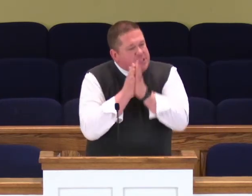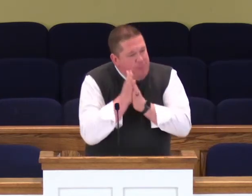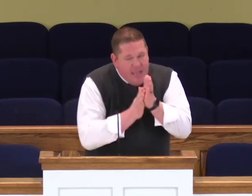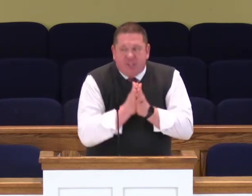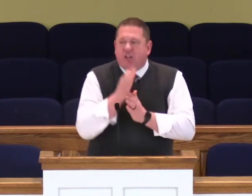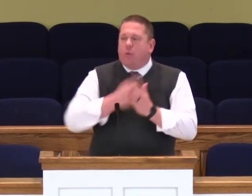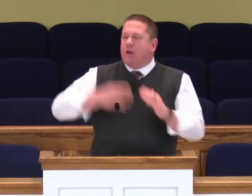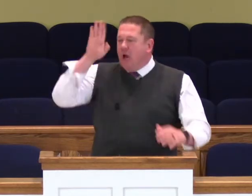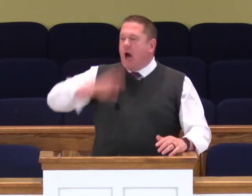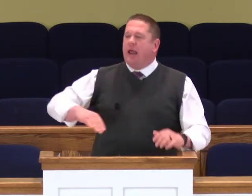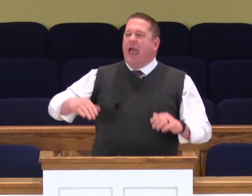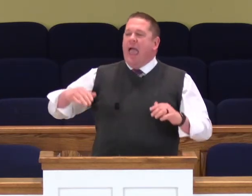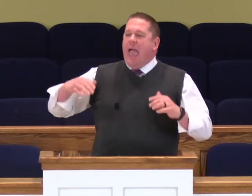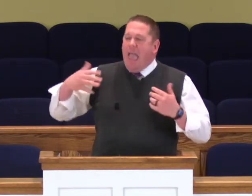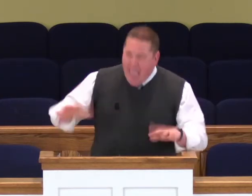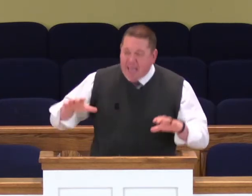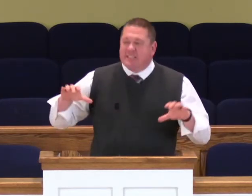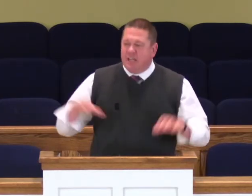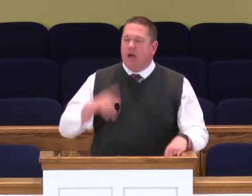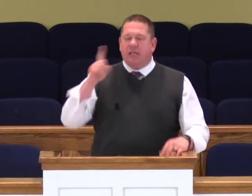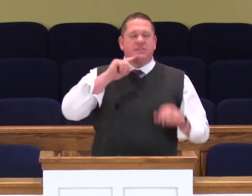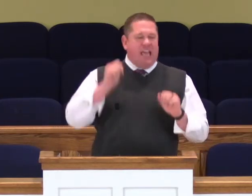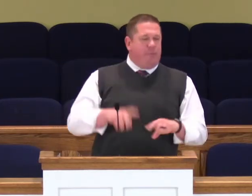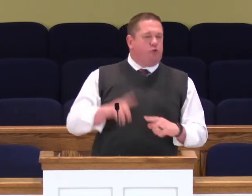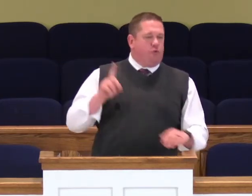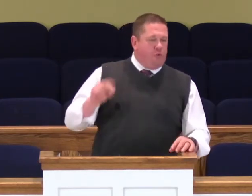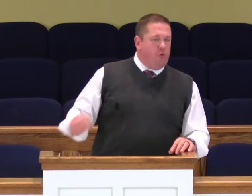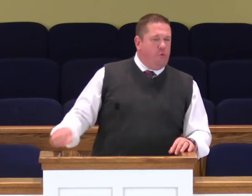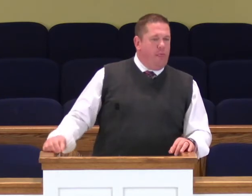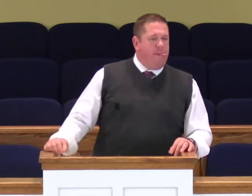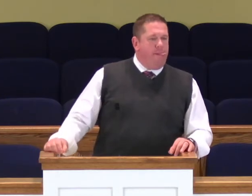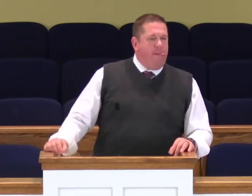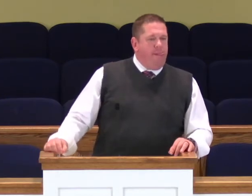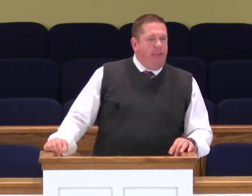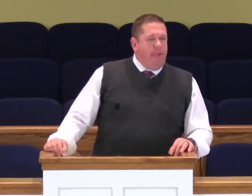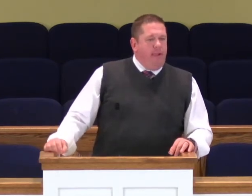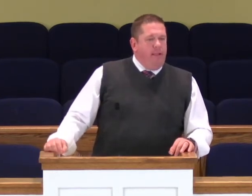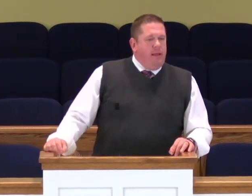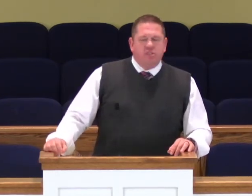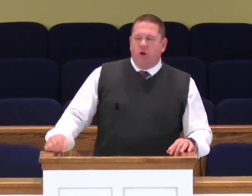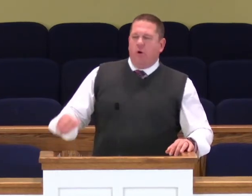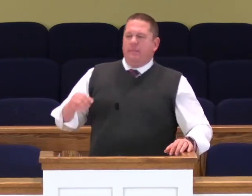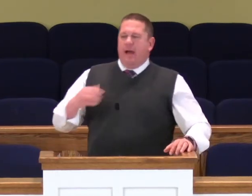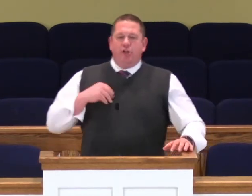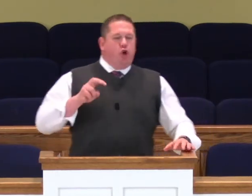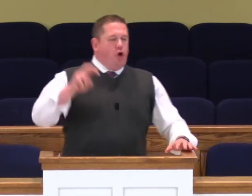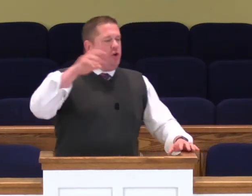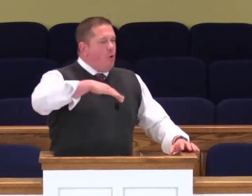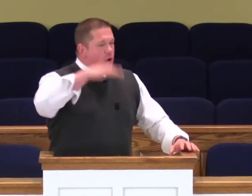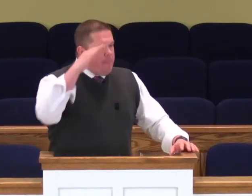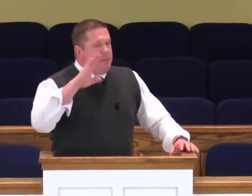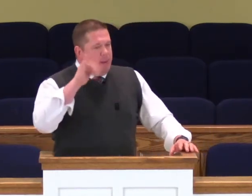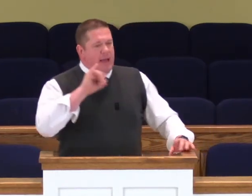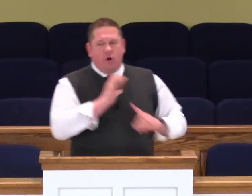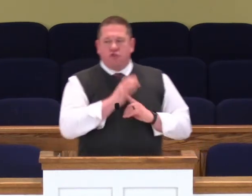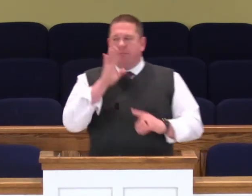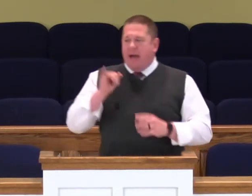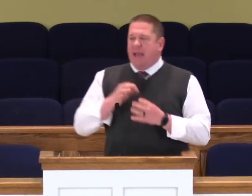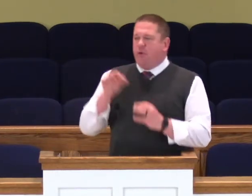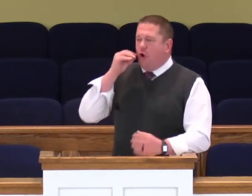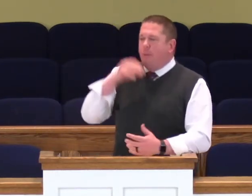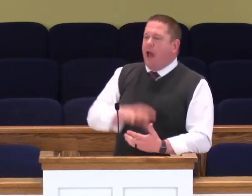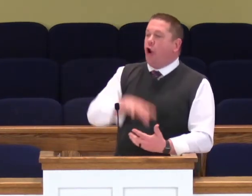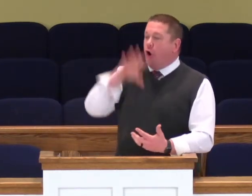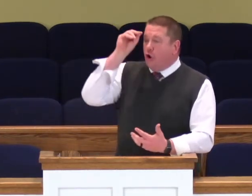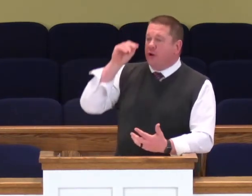anticipation of what God has done, he is able to do. And so in my journey growing up in a bicultural,